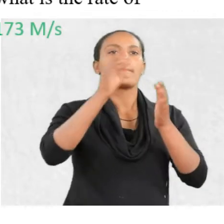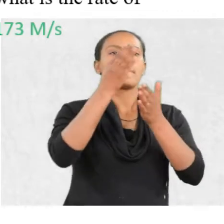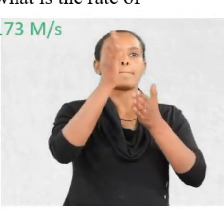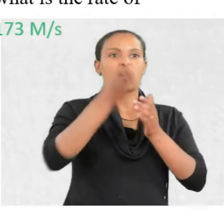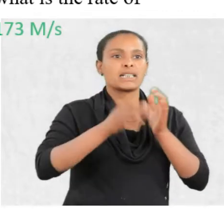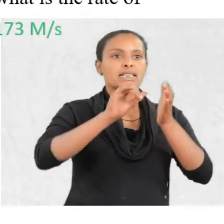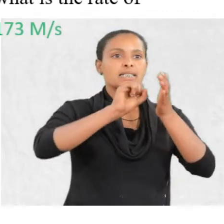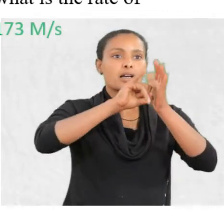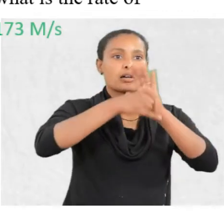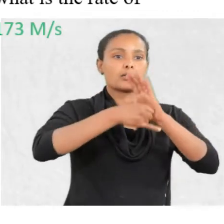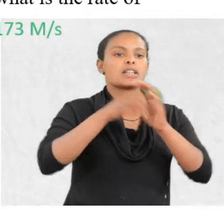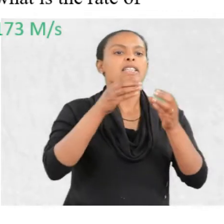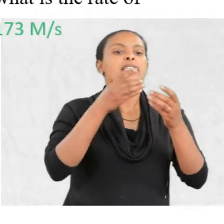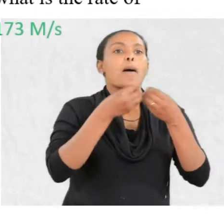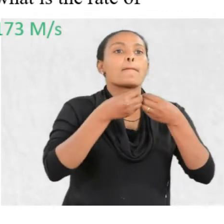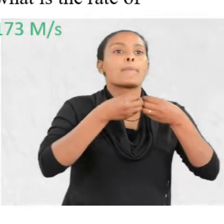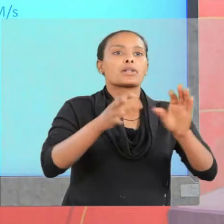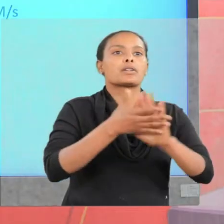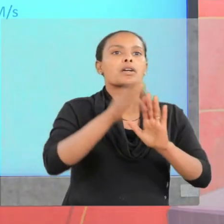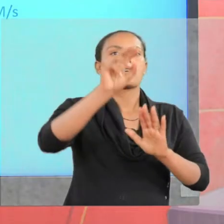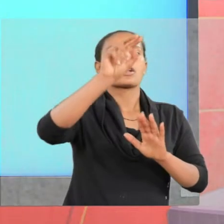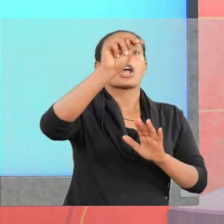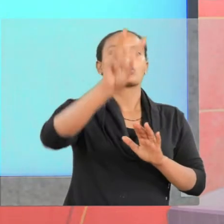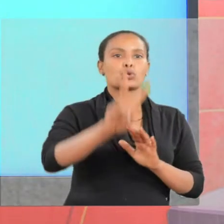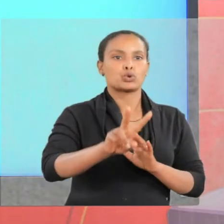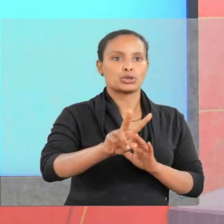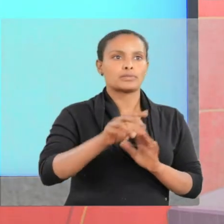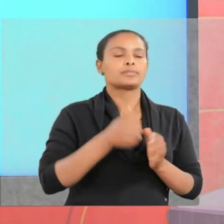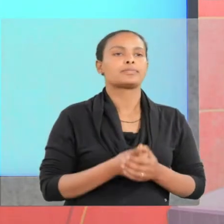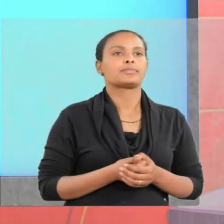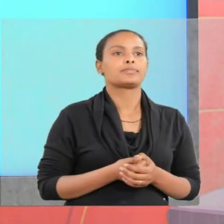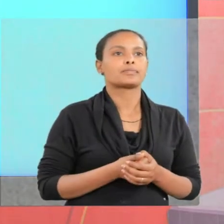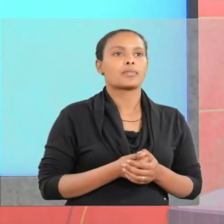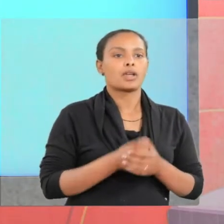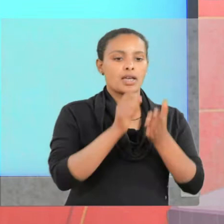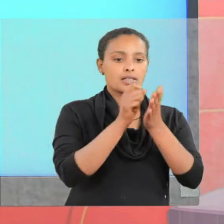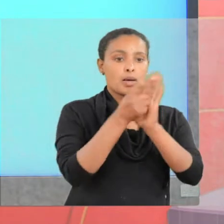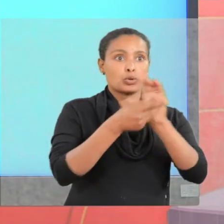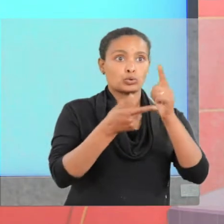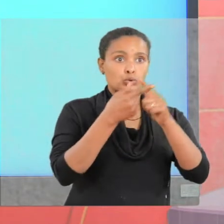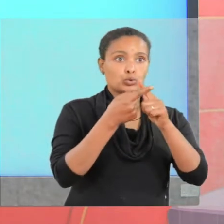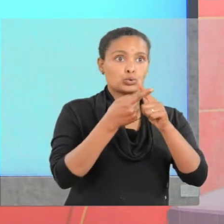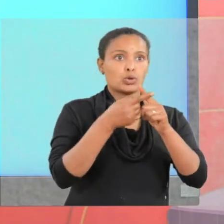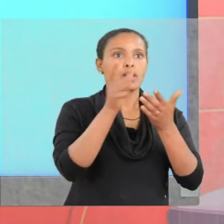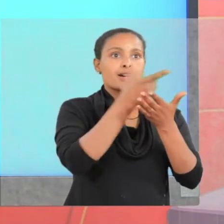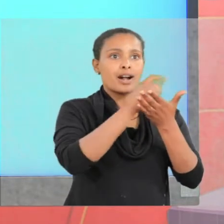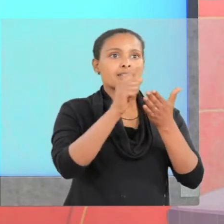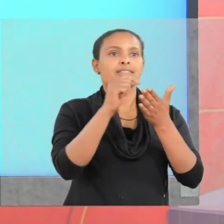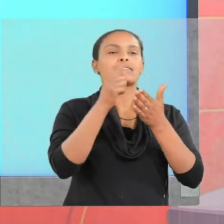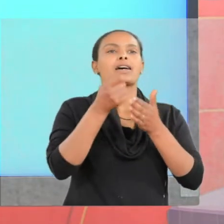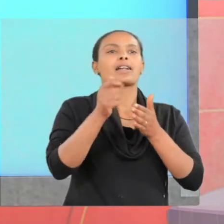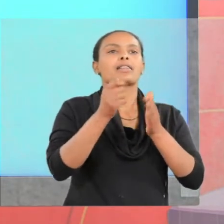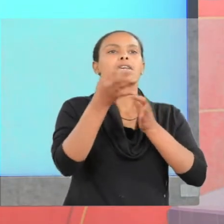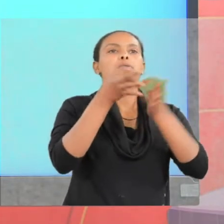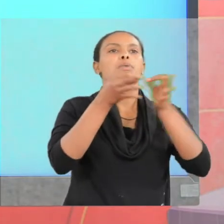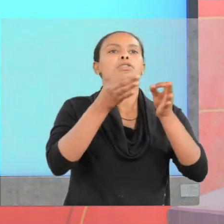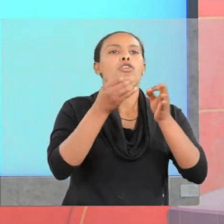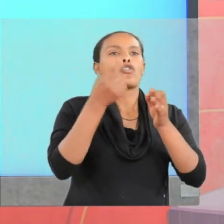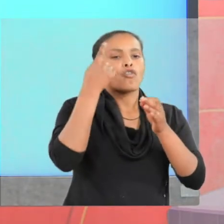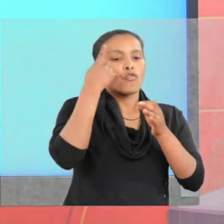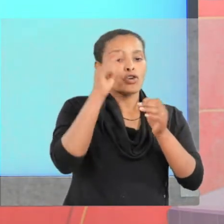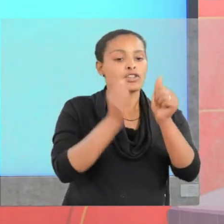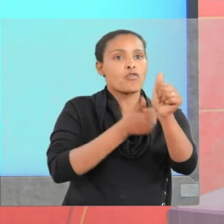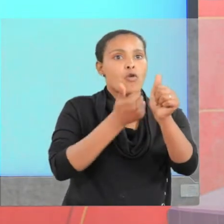disappearance of nitrogen. Example 2, Write the rate expressions for the